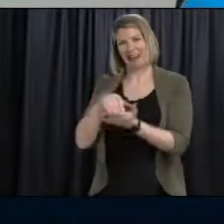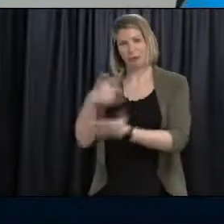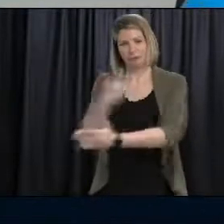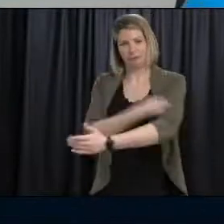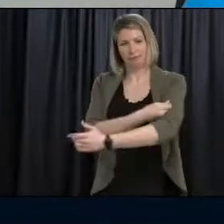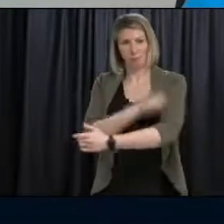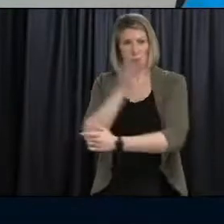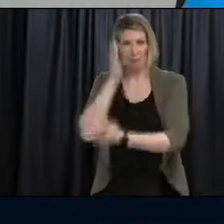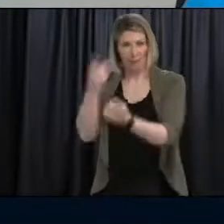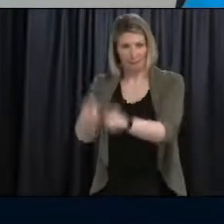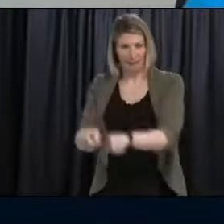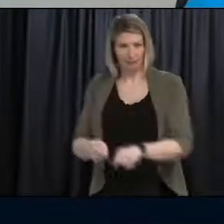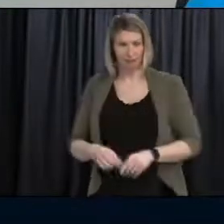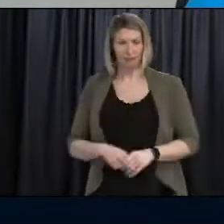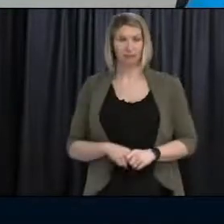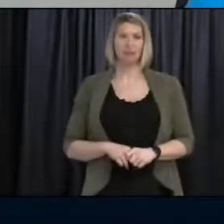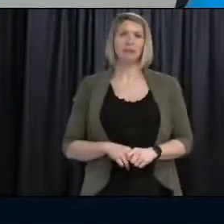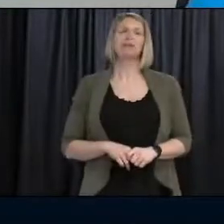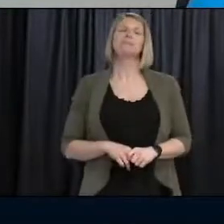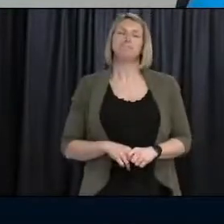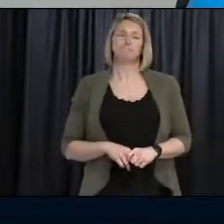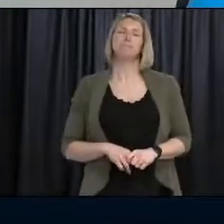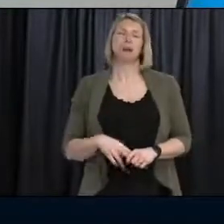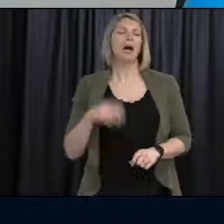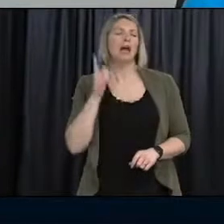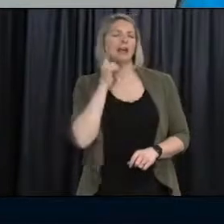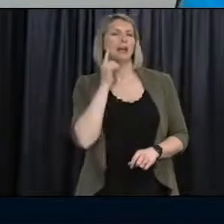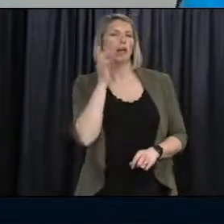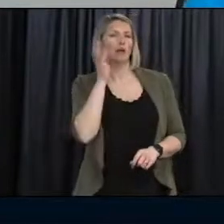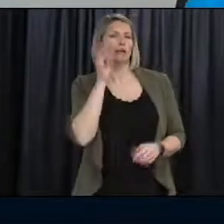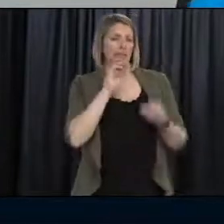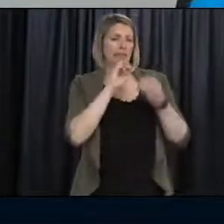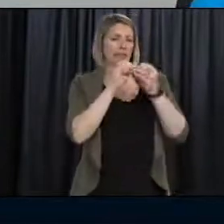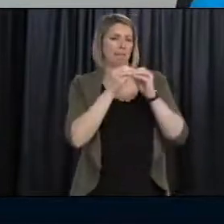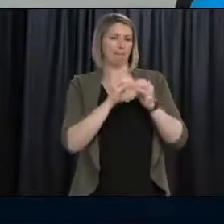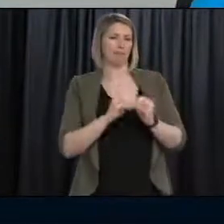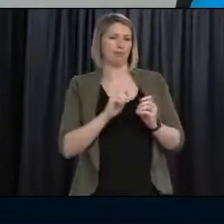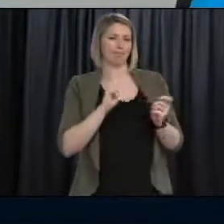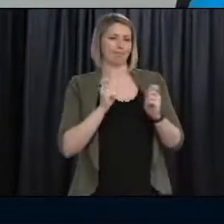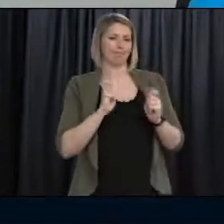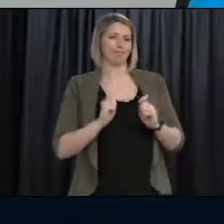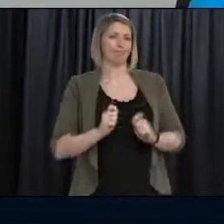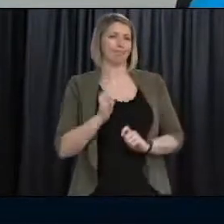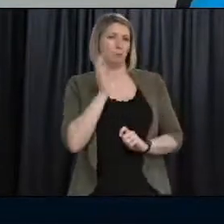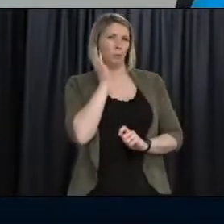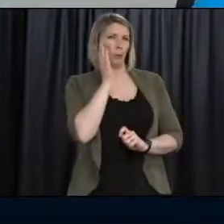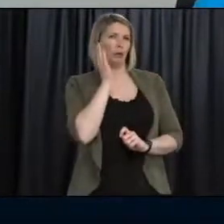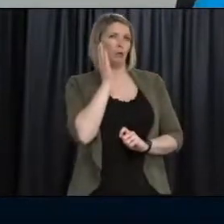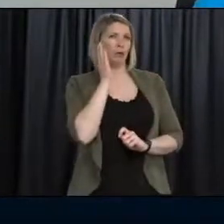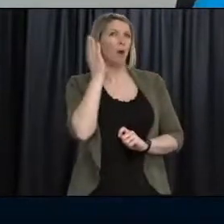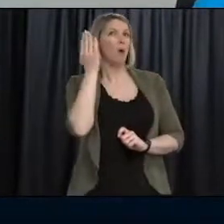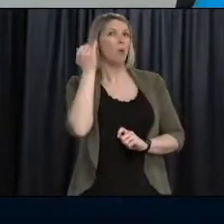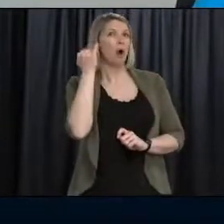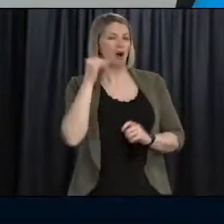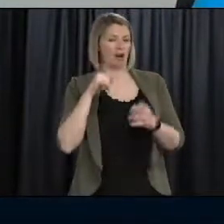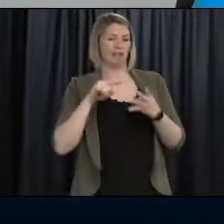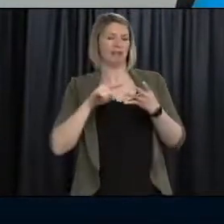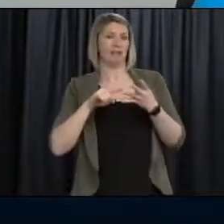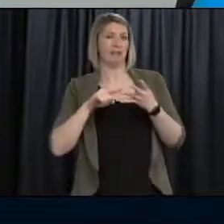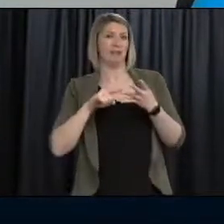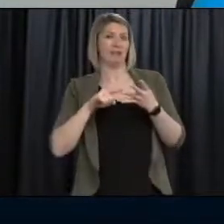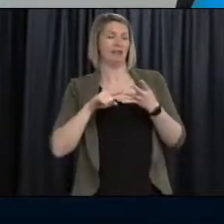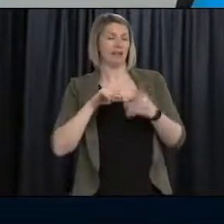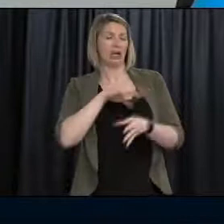I think there is going to be an adjustment. I mean, of the AstraZeneca vaccine, that was included in that total,